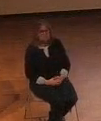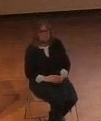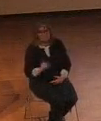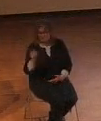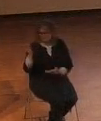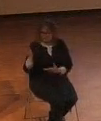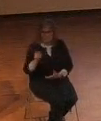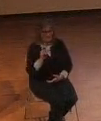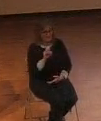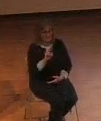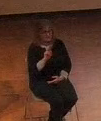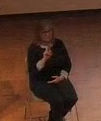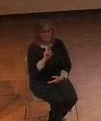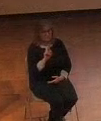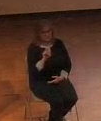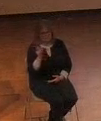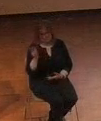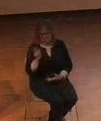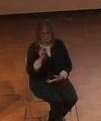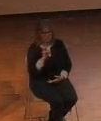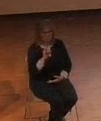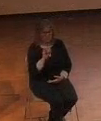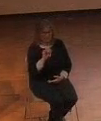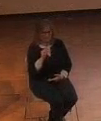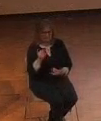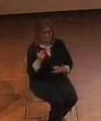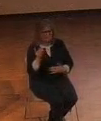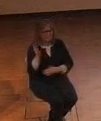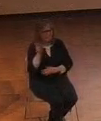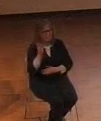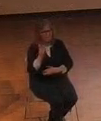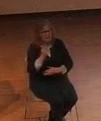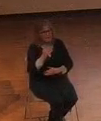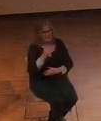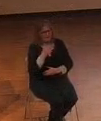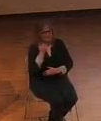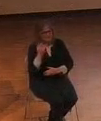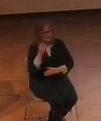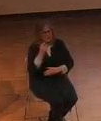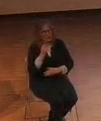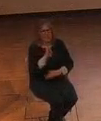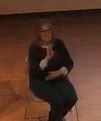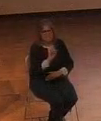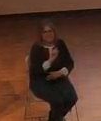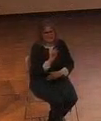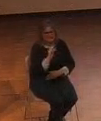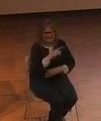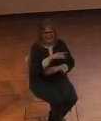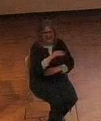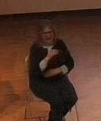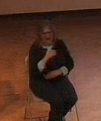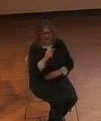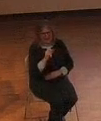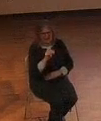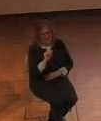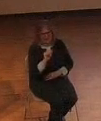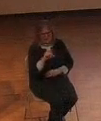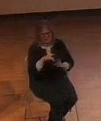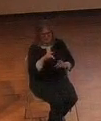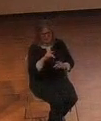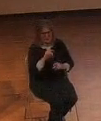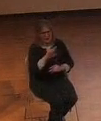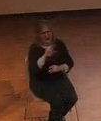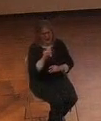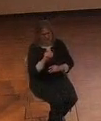Dr. Kim Hester Williams' talk today is titled Better Days and Gamma People, Afro-eco-poetics, New World Making,